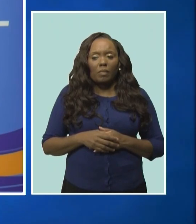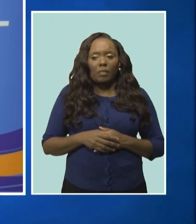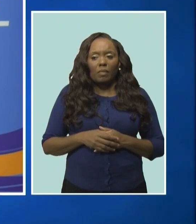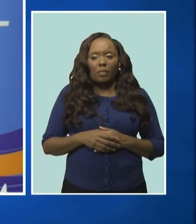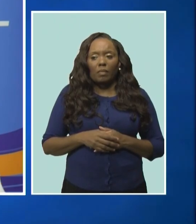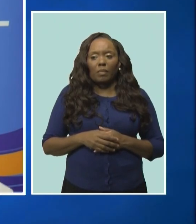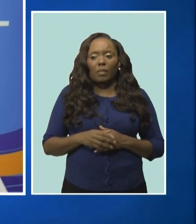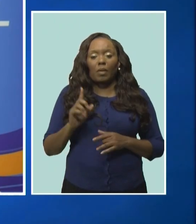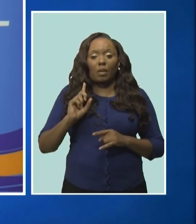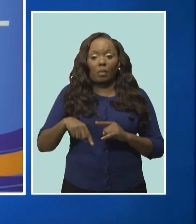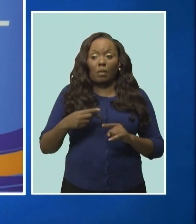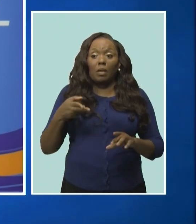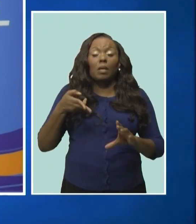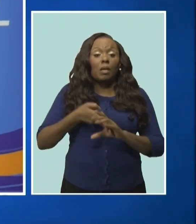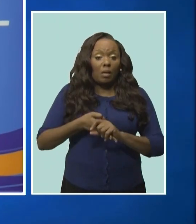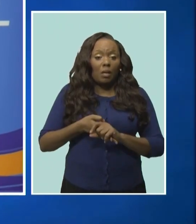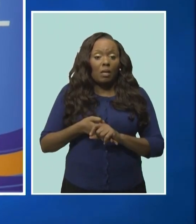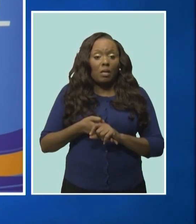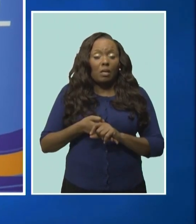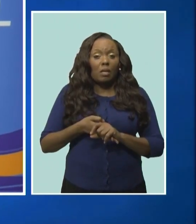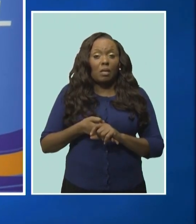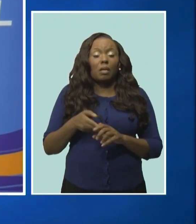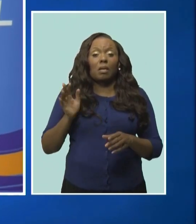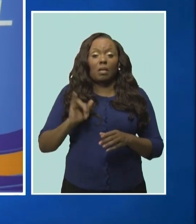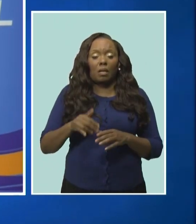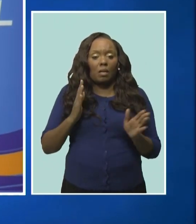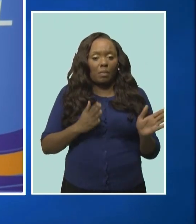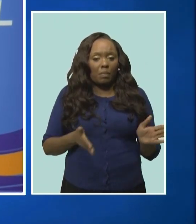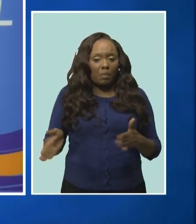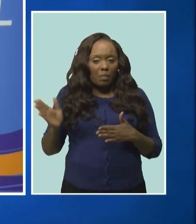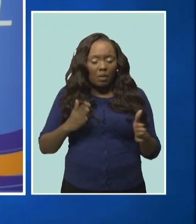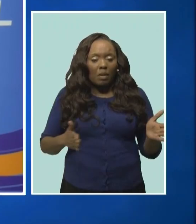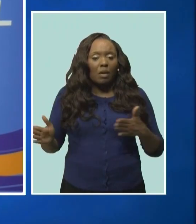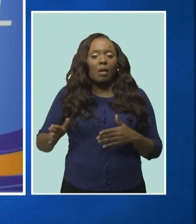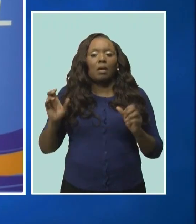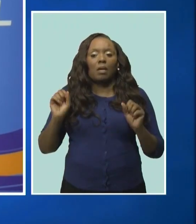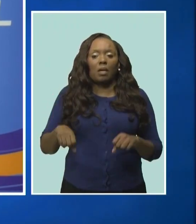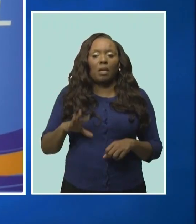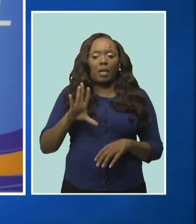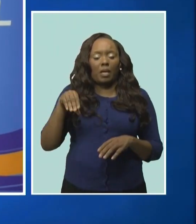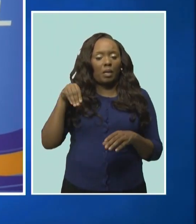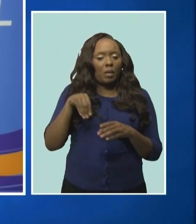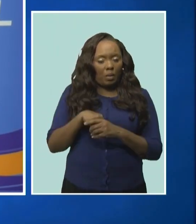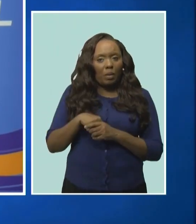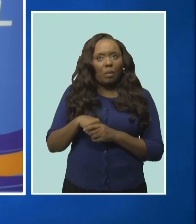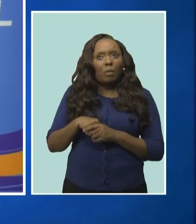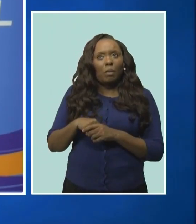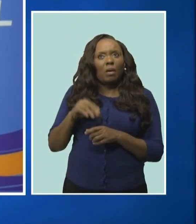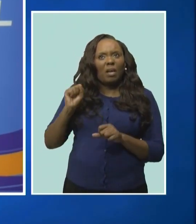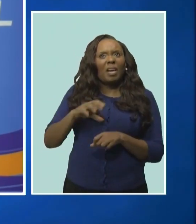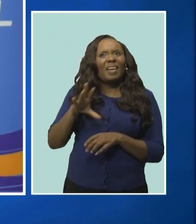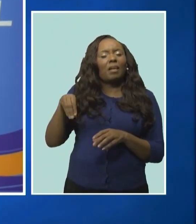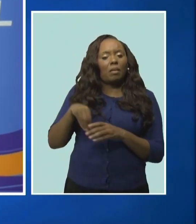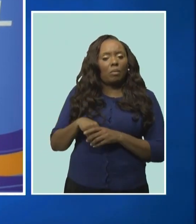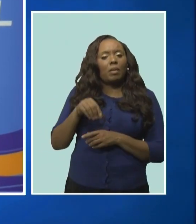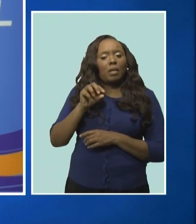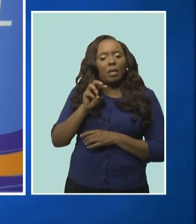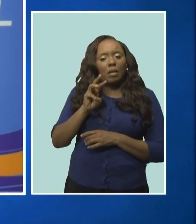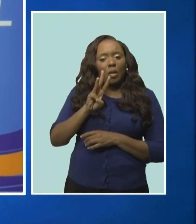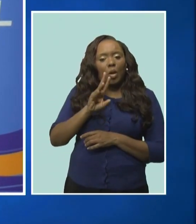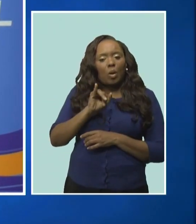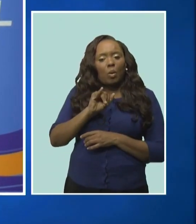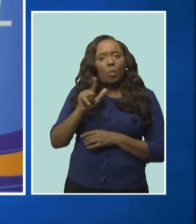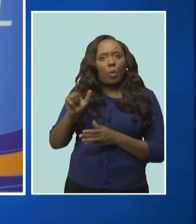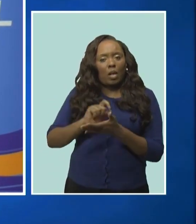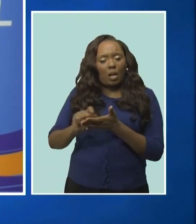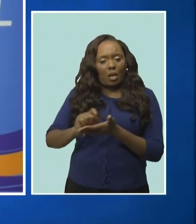rejoin the life benefit, this is a plan that they could include in their estate planning. And